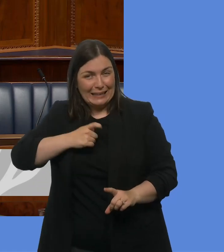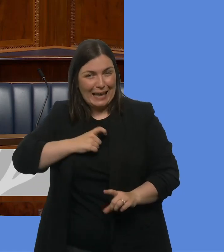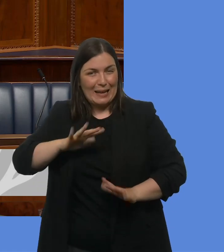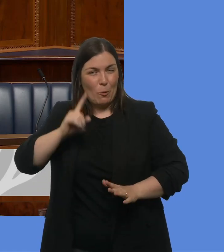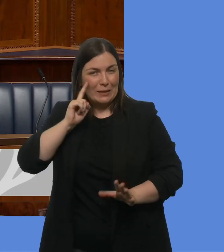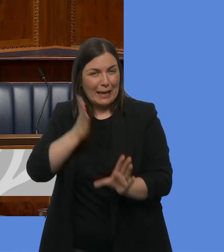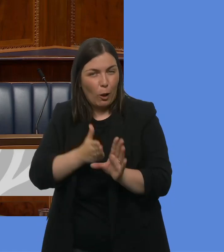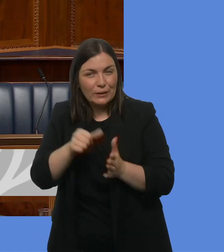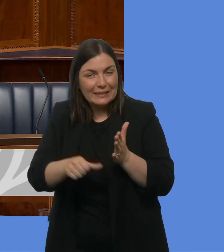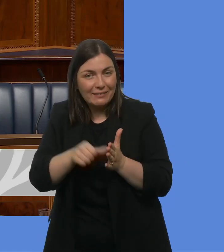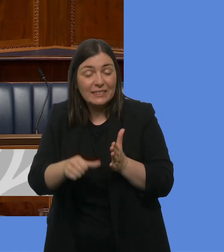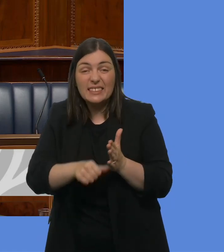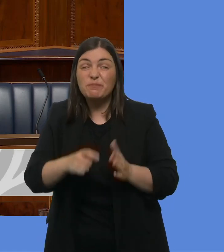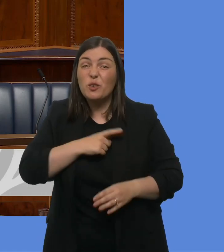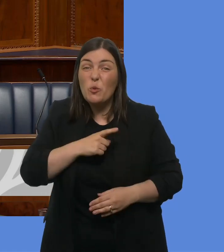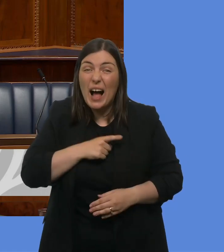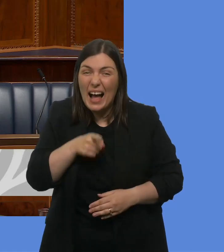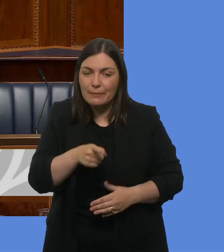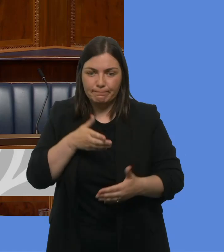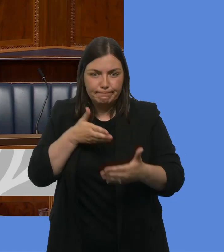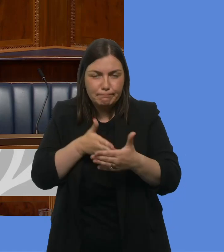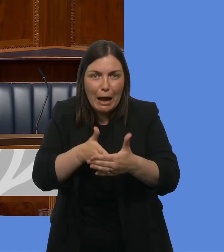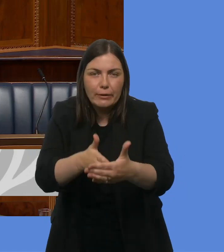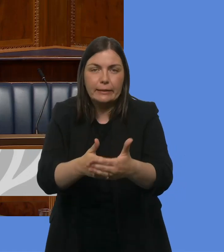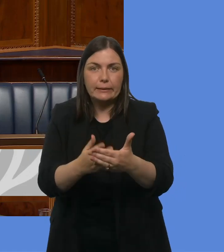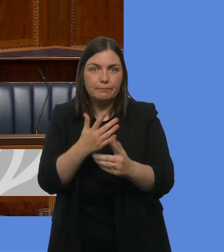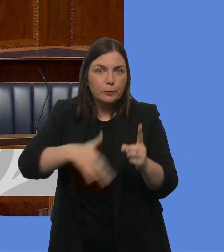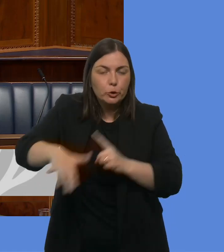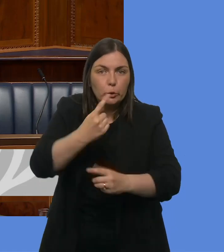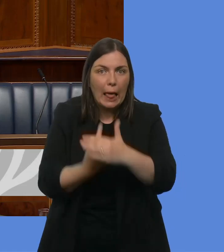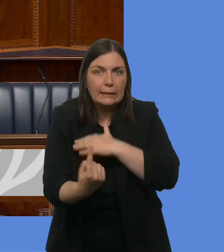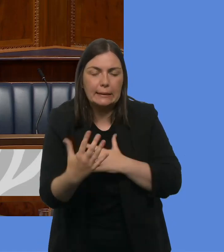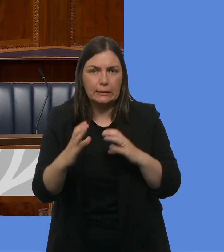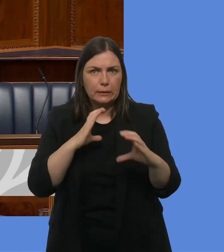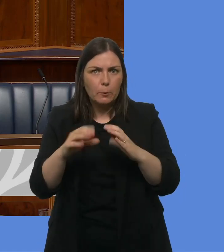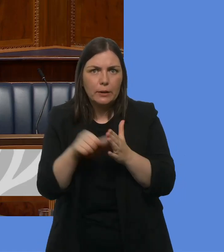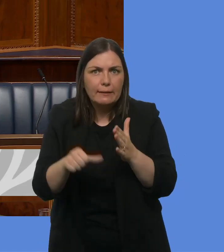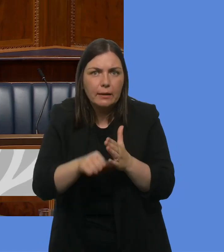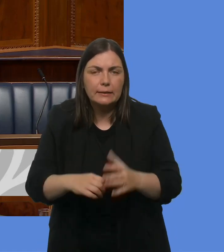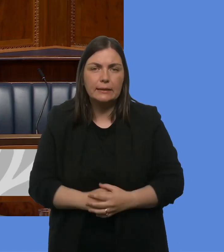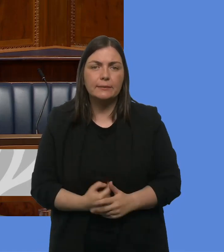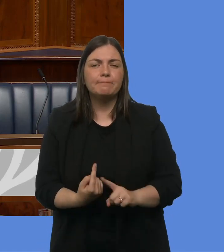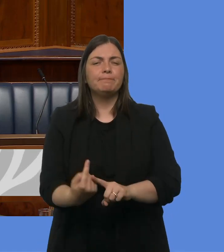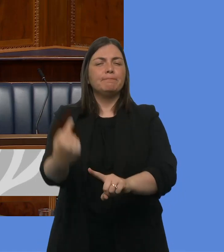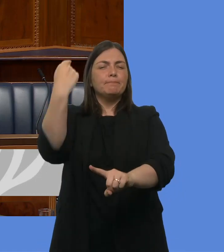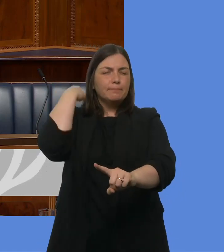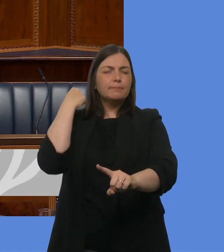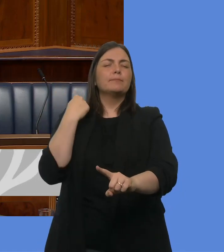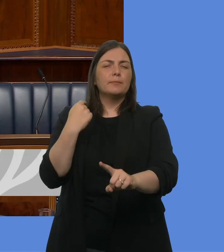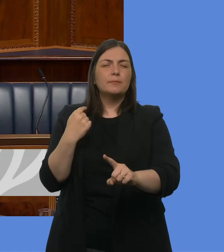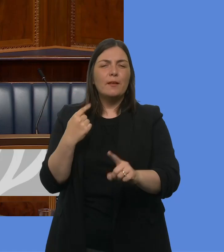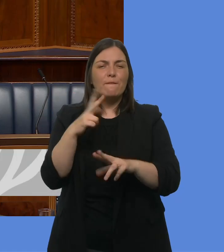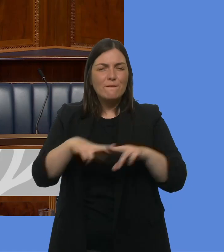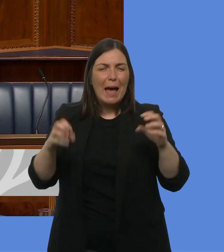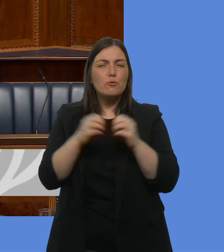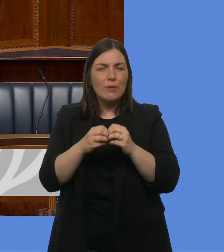social isolation that come with such barriers. On a previous debate on the 20th of February this year, one of the